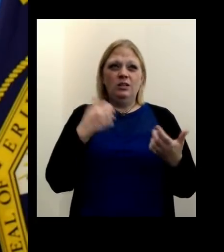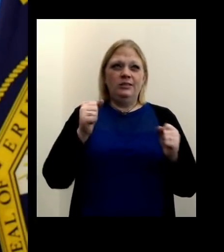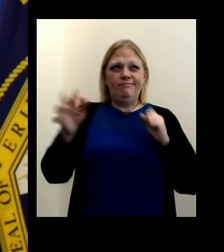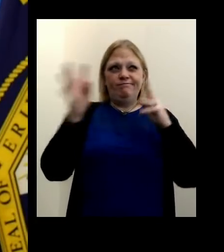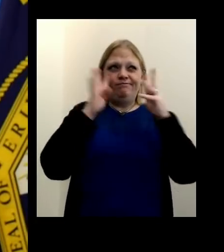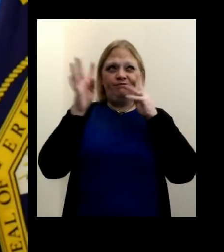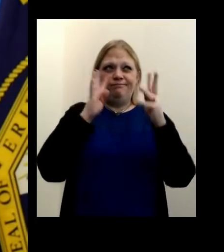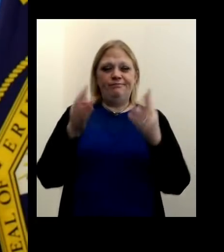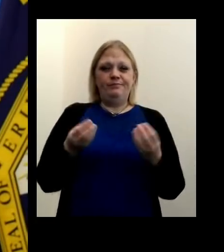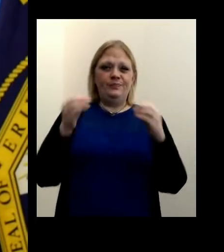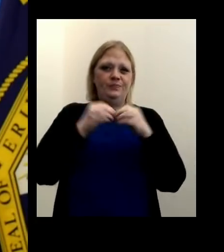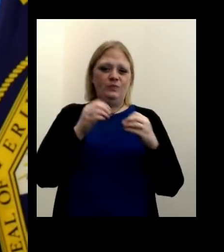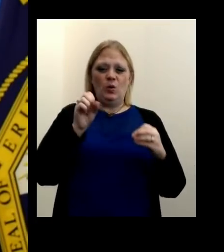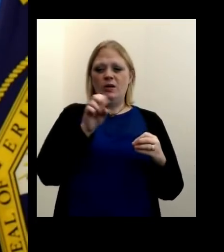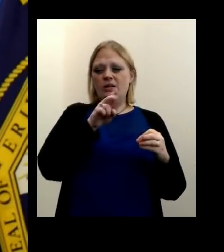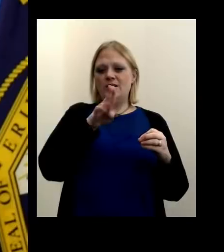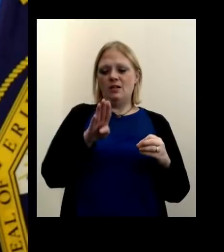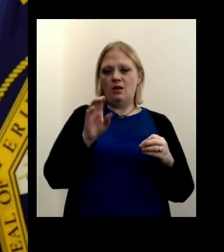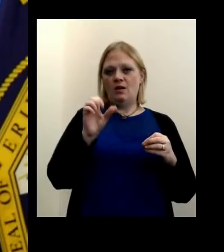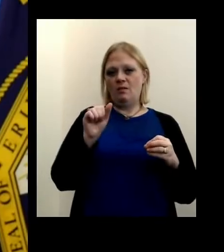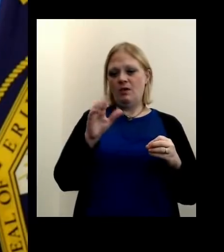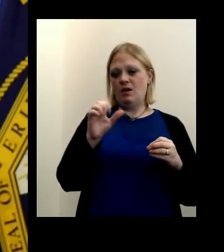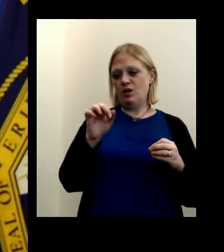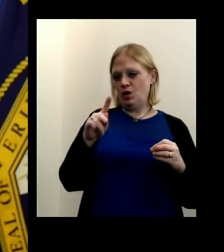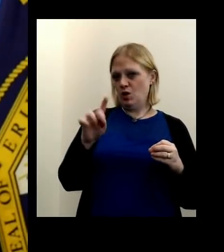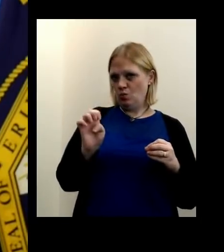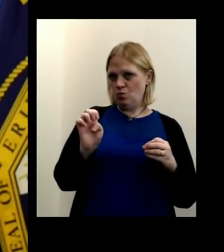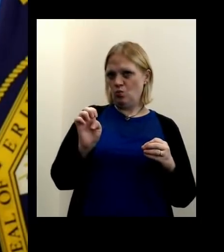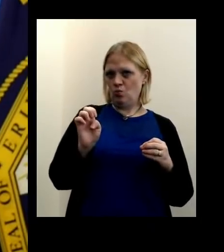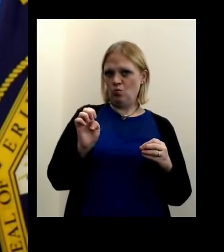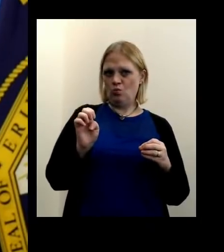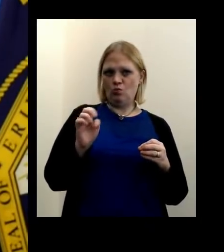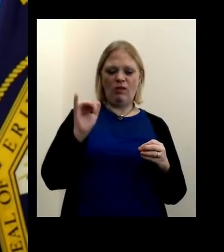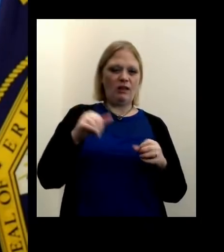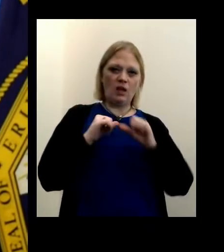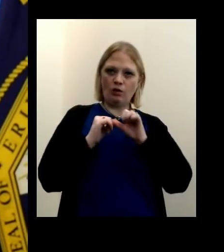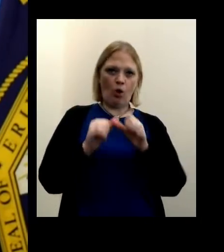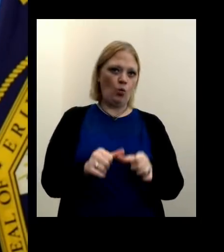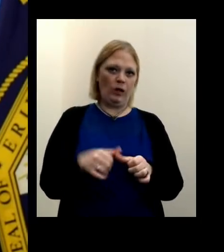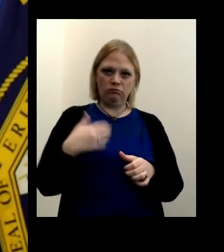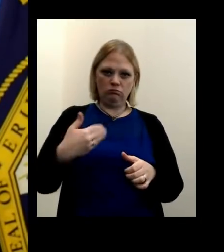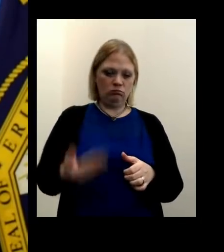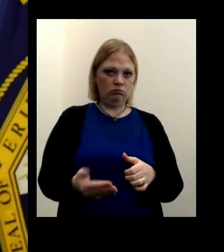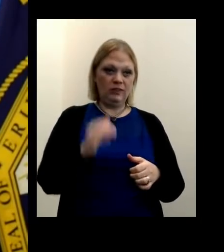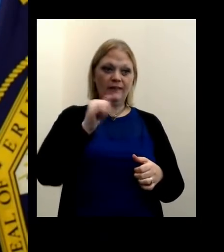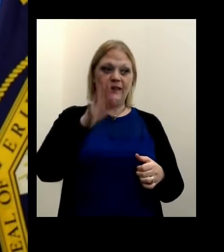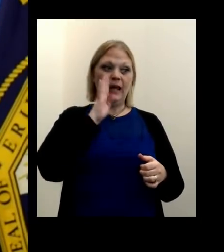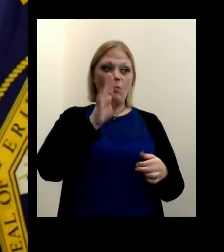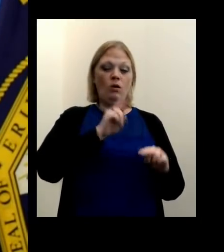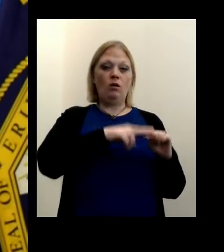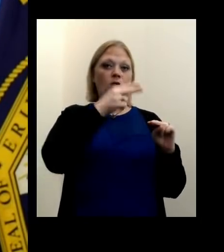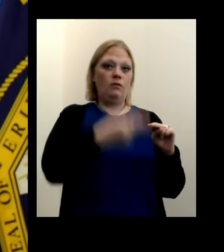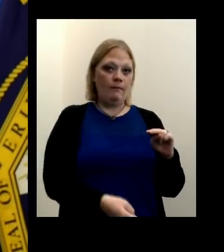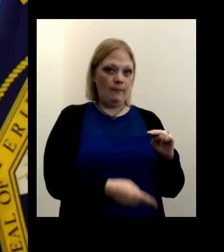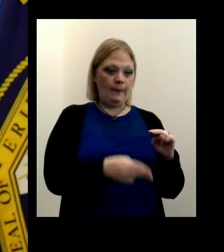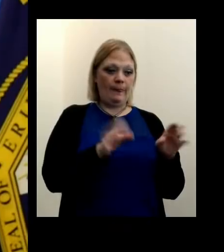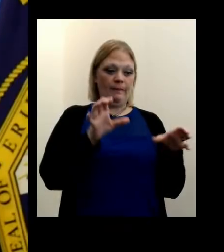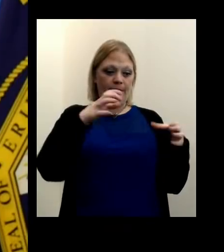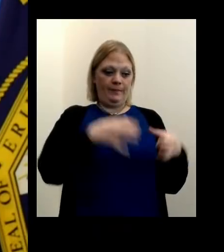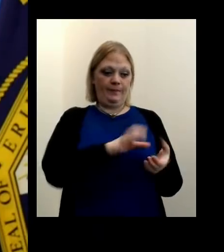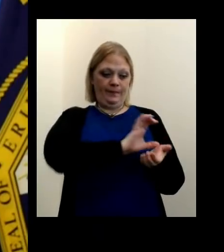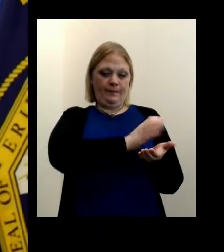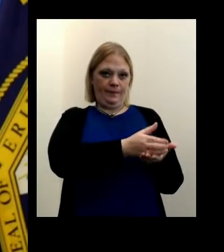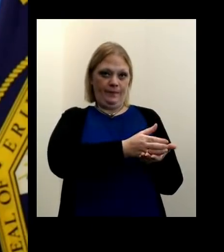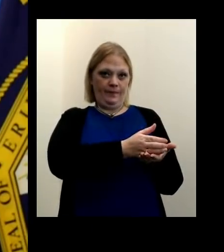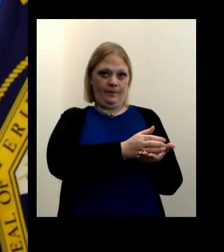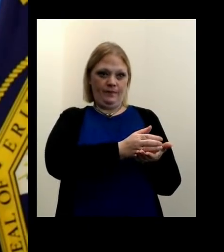more subacute facilities. That is something that's ongoing. If we can do that, that will drop the population of